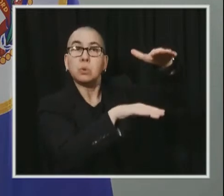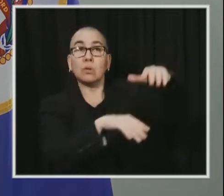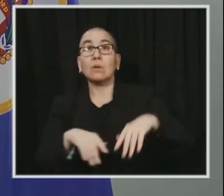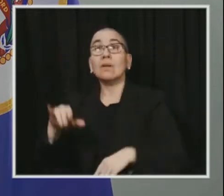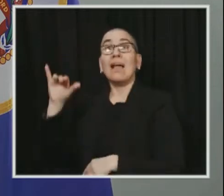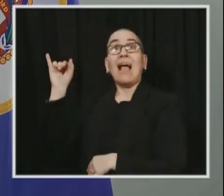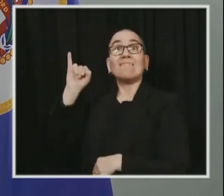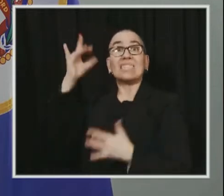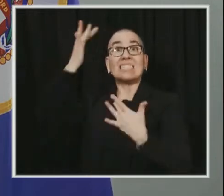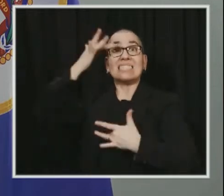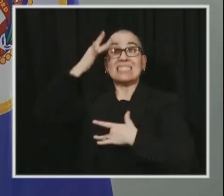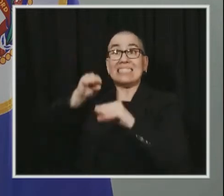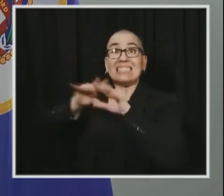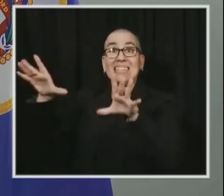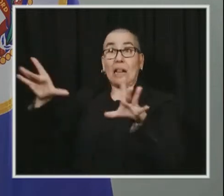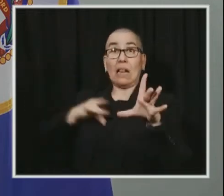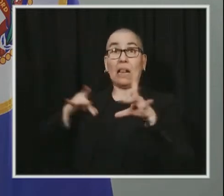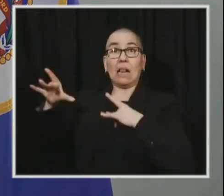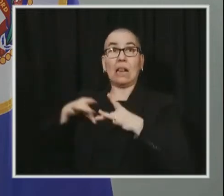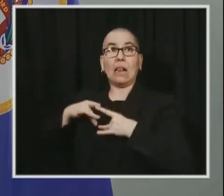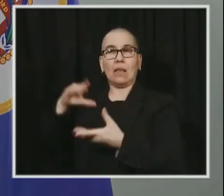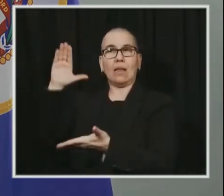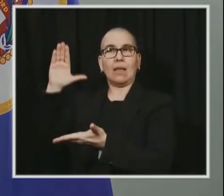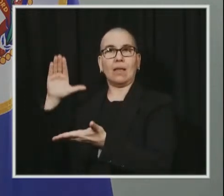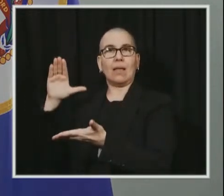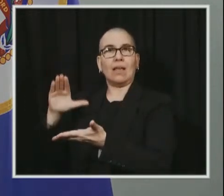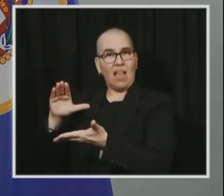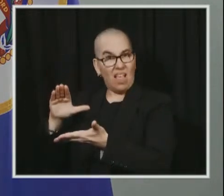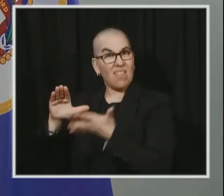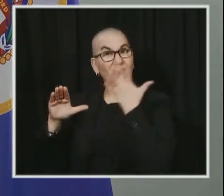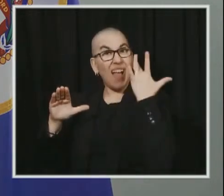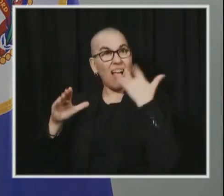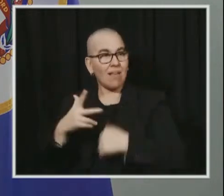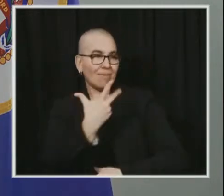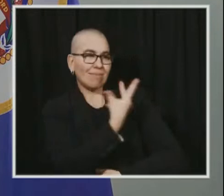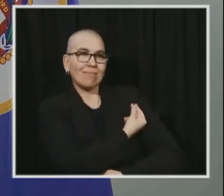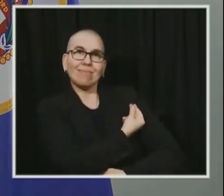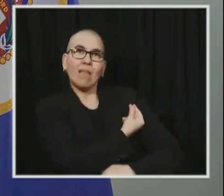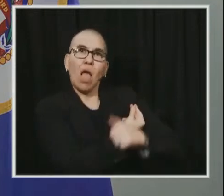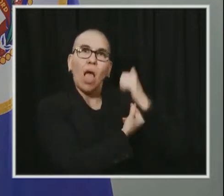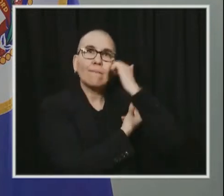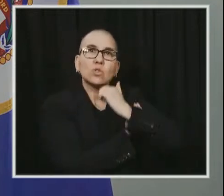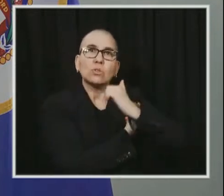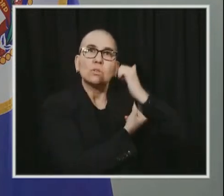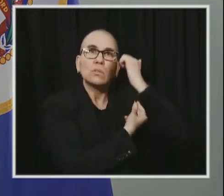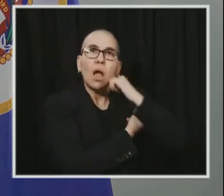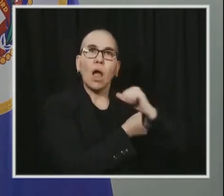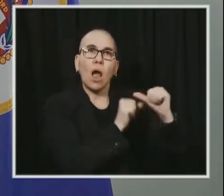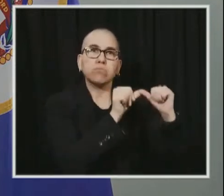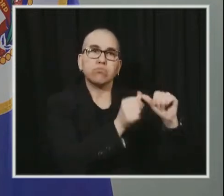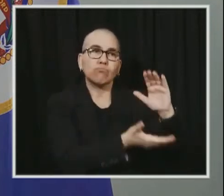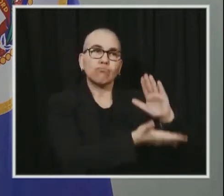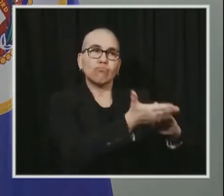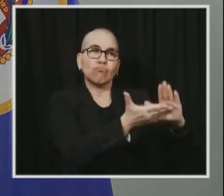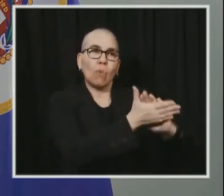power of vaccination, and it has been a better and better day every time we look at the data. I'm really proud to be a part of a health system